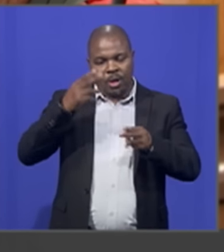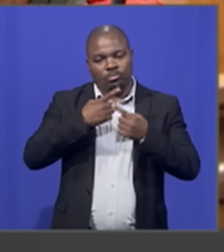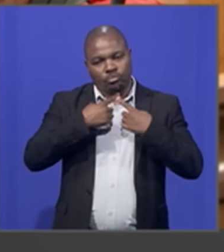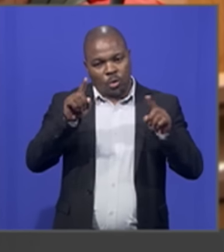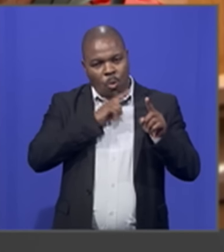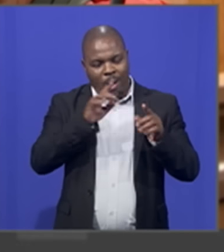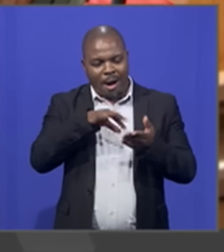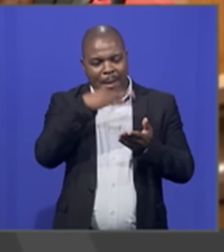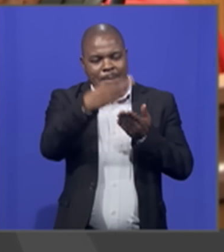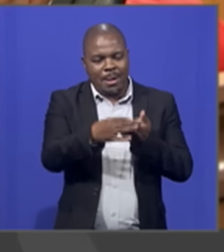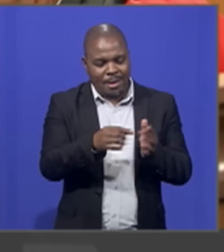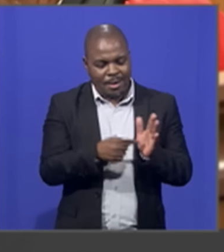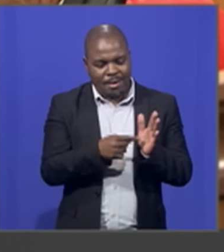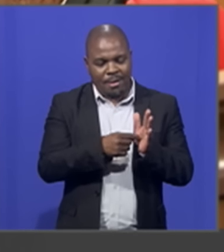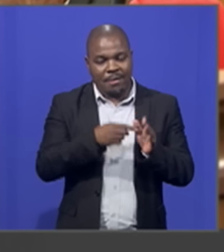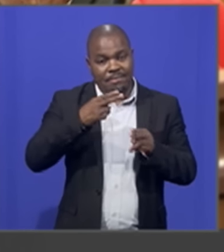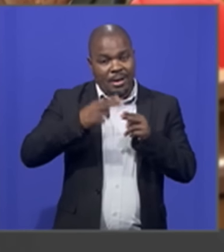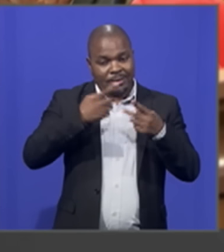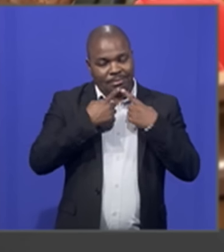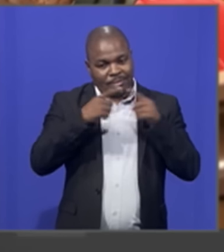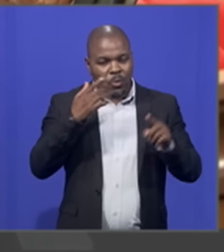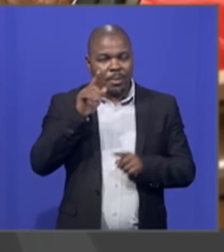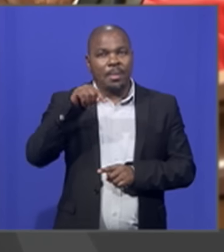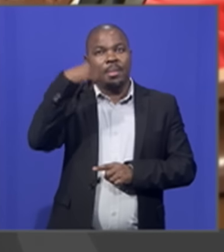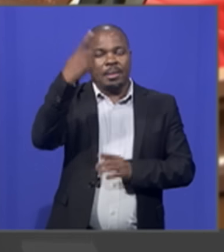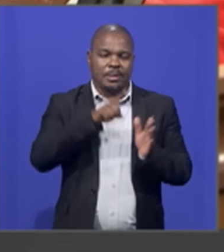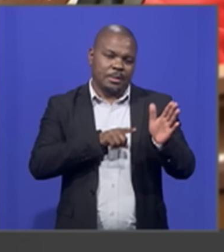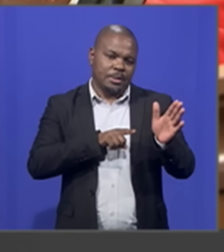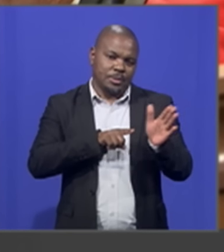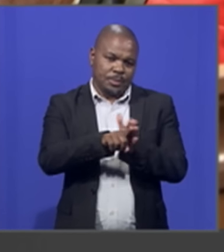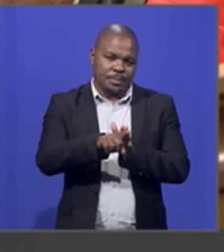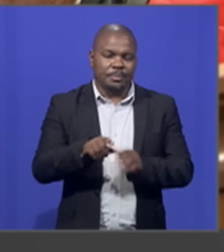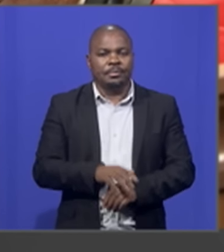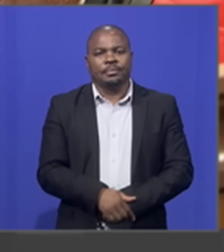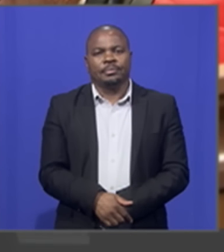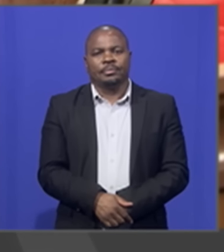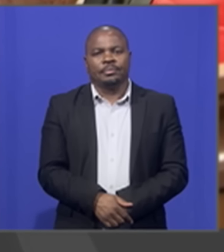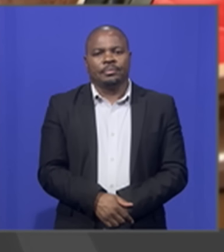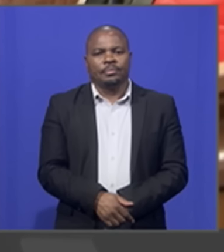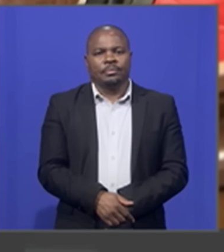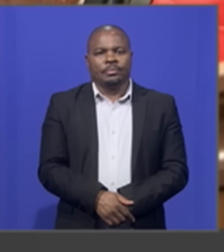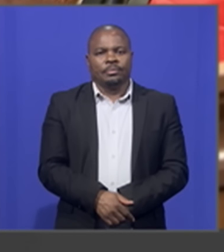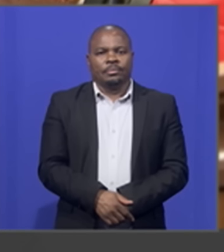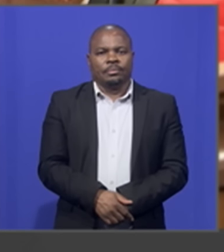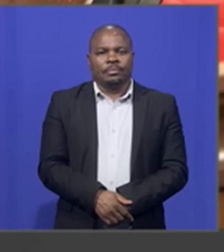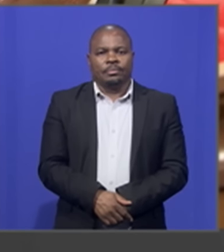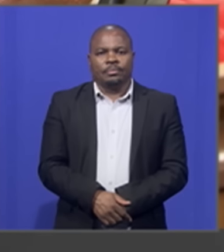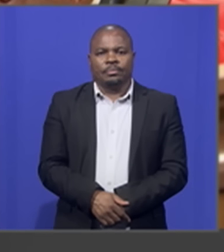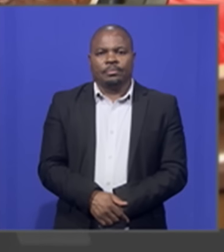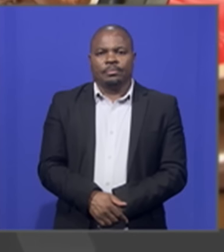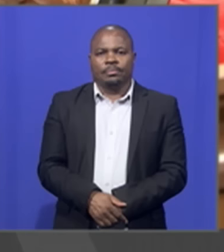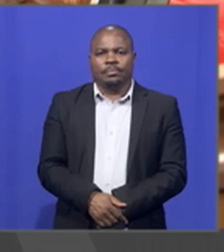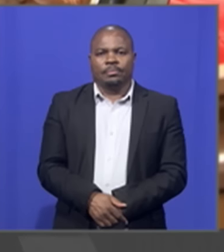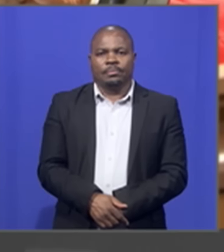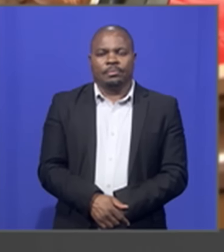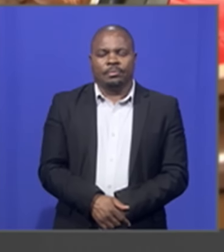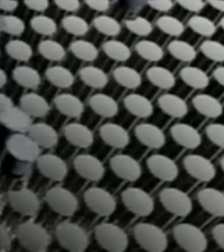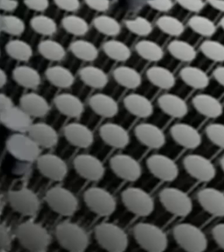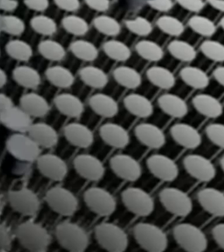ipiletsa bekeng e tlang. Makgala Masiteng, Lefapheng la ditaba ho SABC, Bloemfontein.